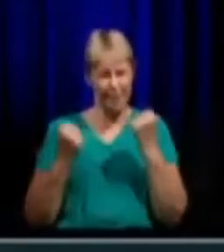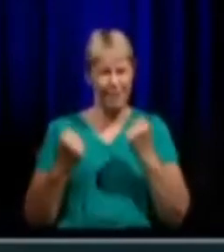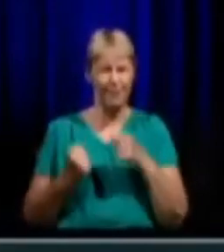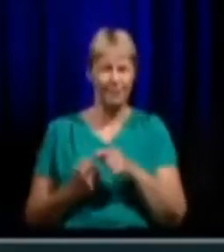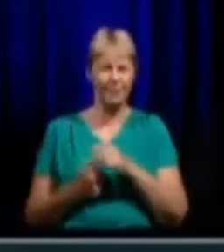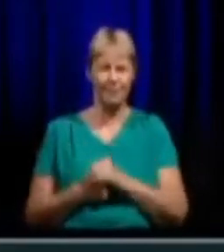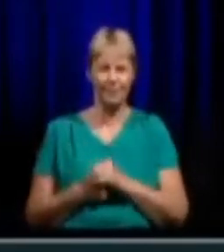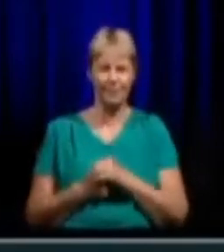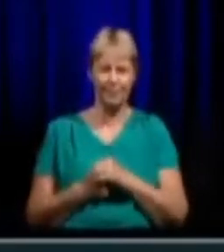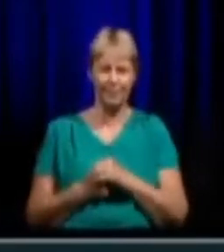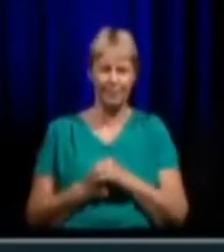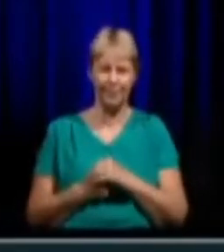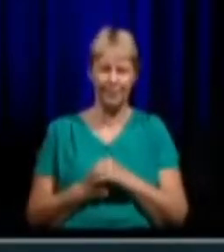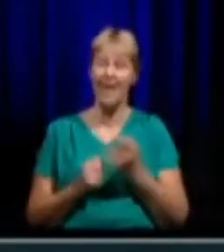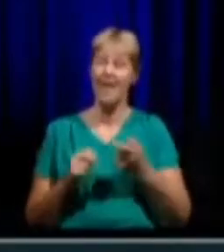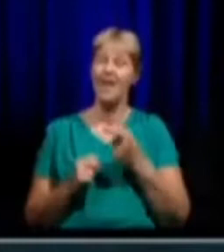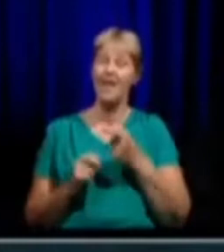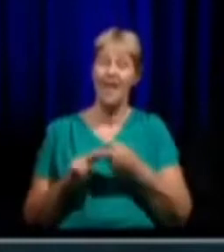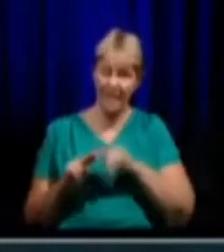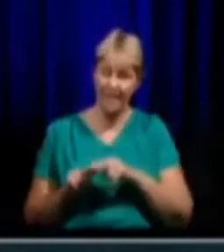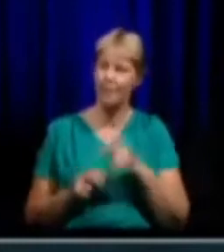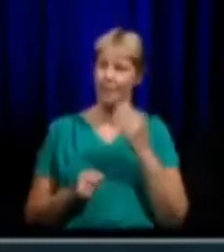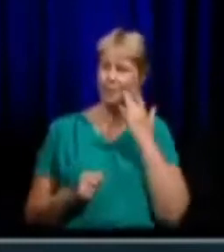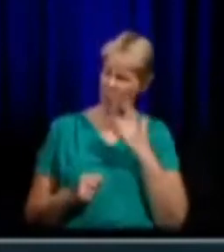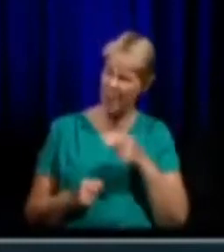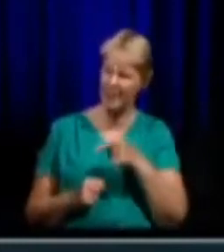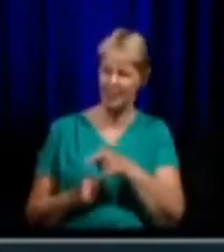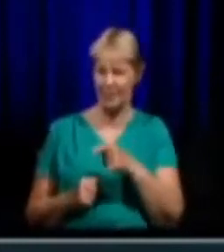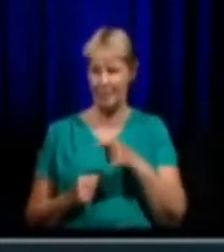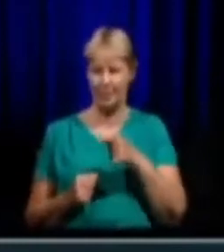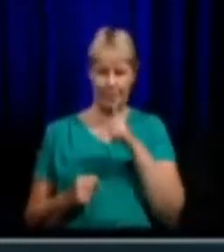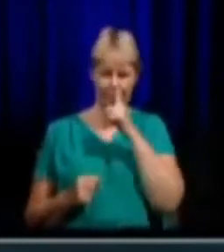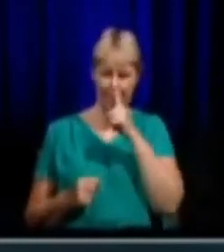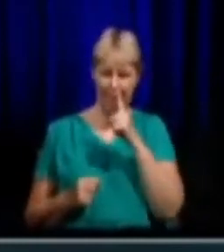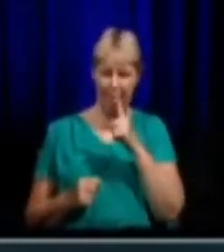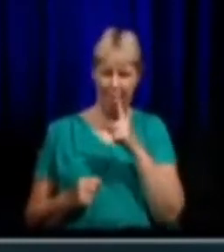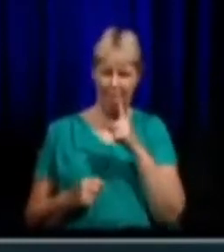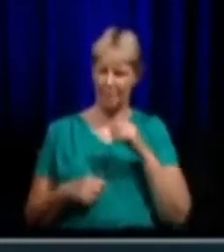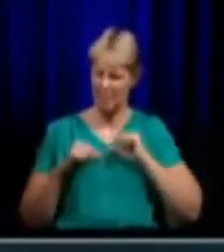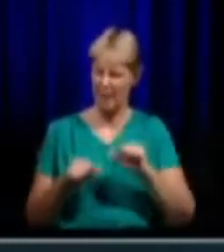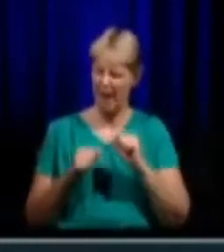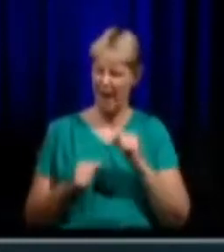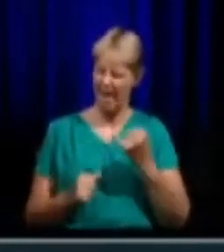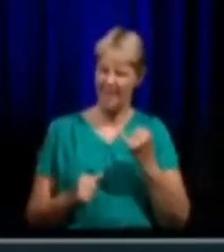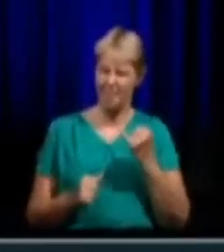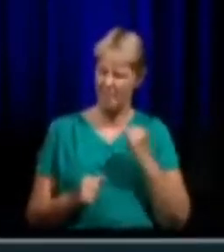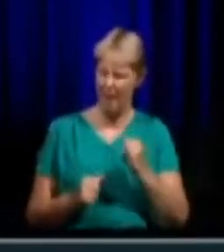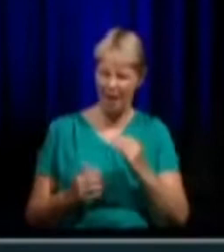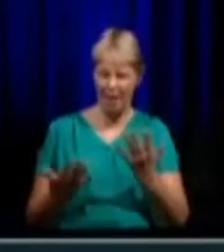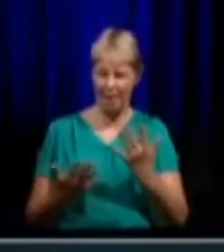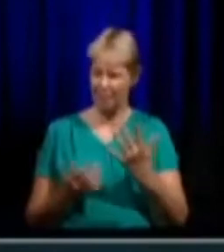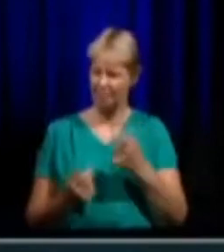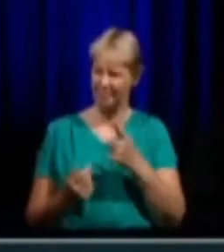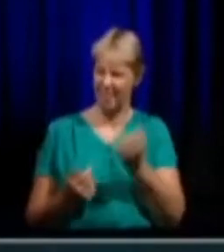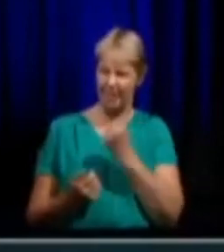bad if and when the majority of people behave badly or get it wrong, right? And I think as followers of Jesus, it's